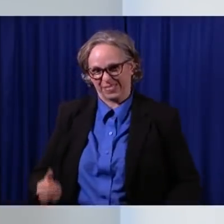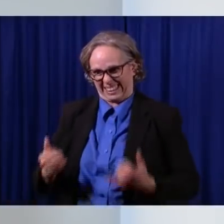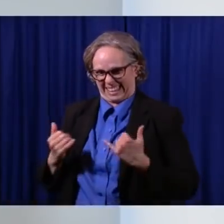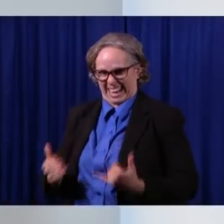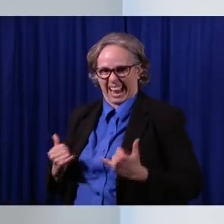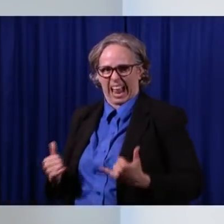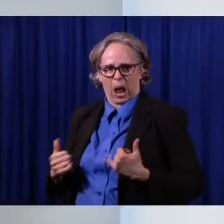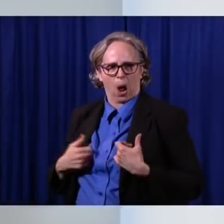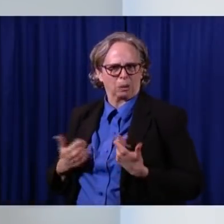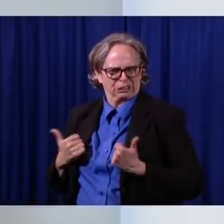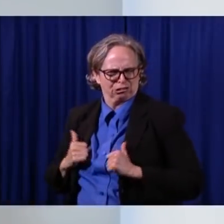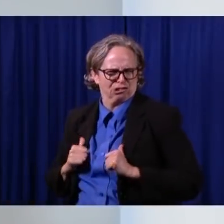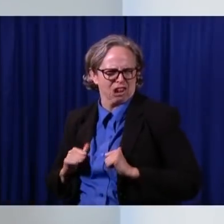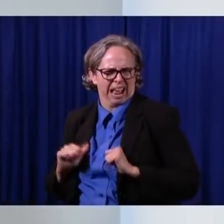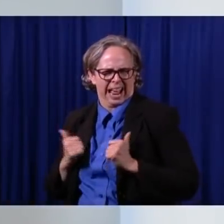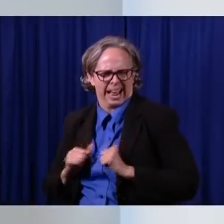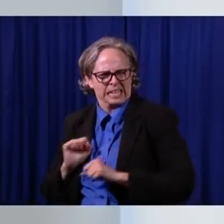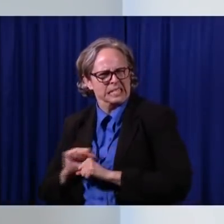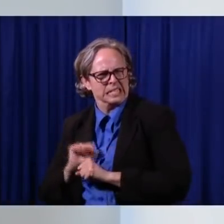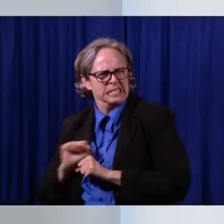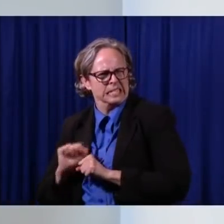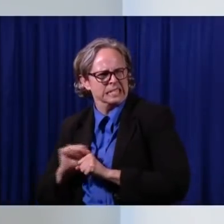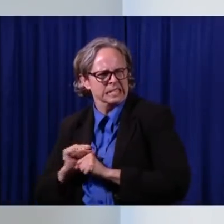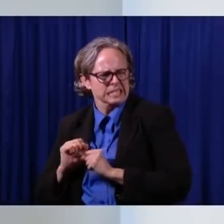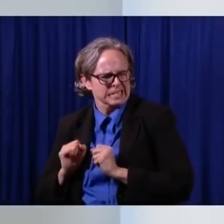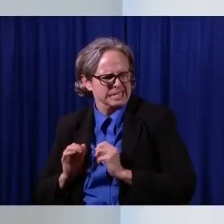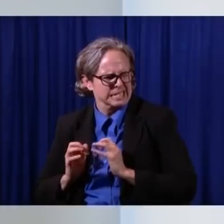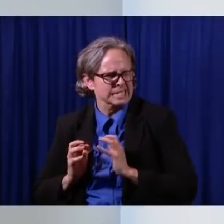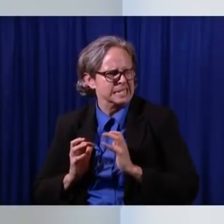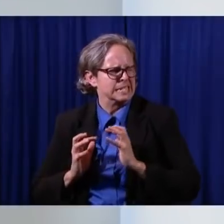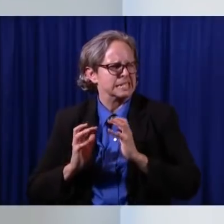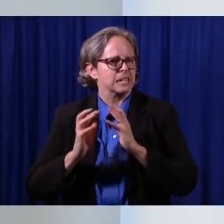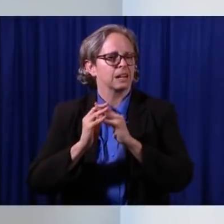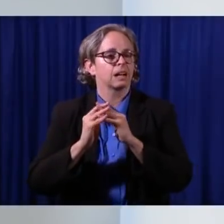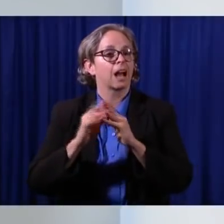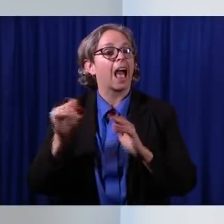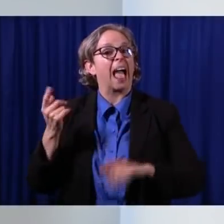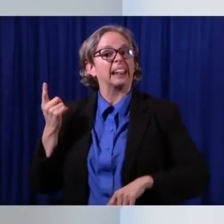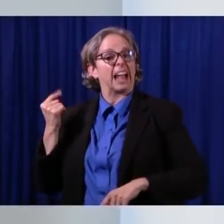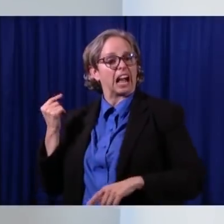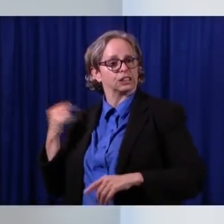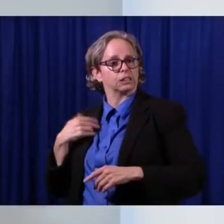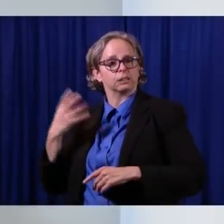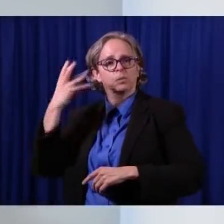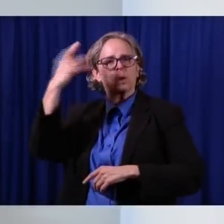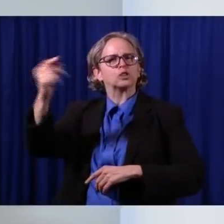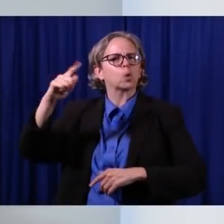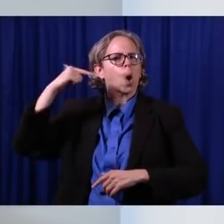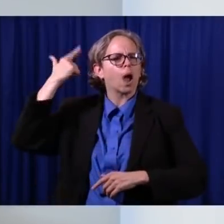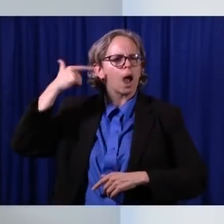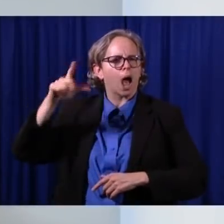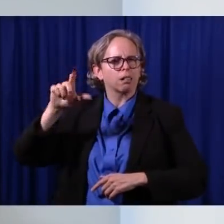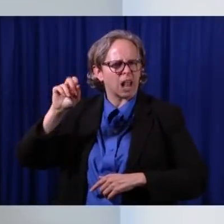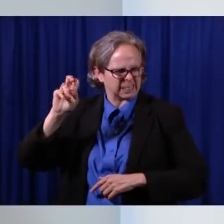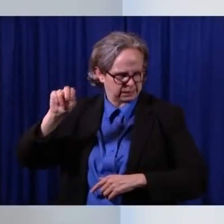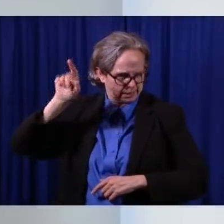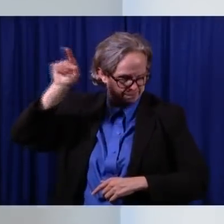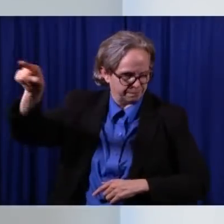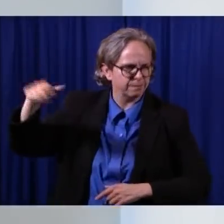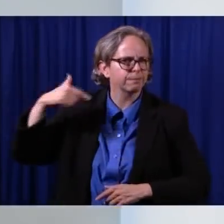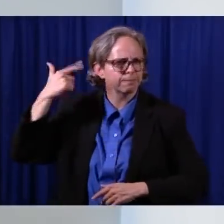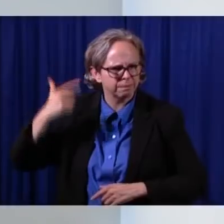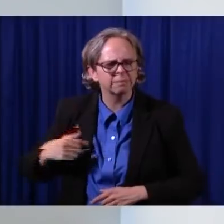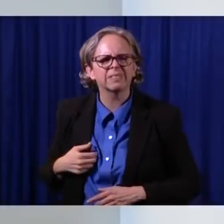sow for quite a while. As we went to London last year, I led a delegation to London along with some folks from